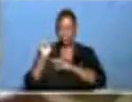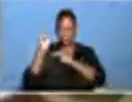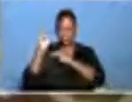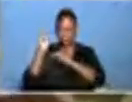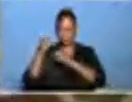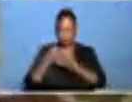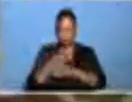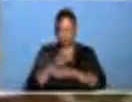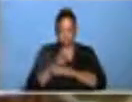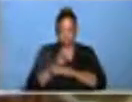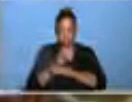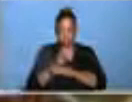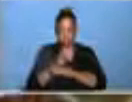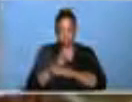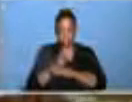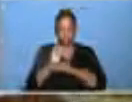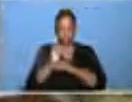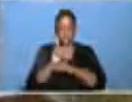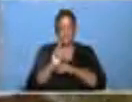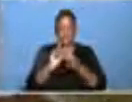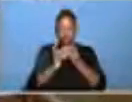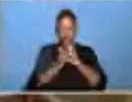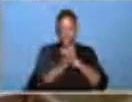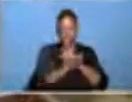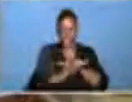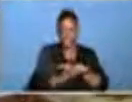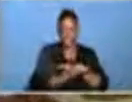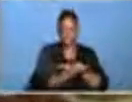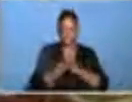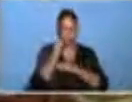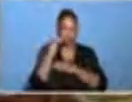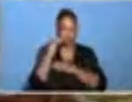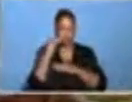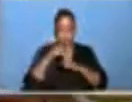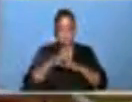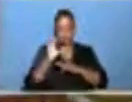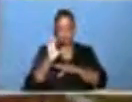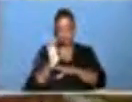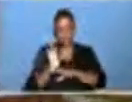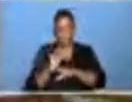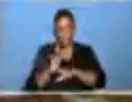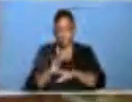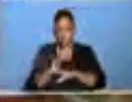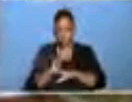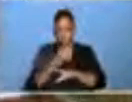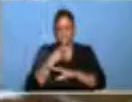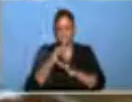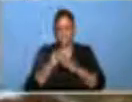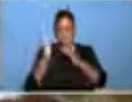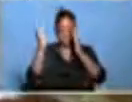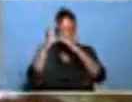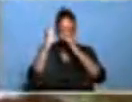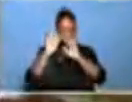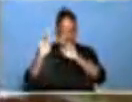2 years minimum sentence left, they would now be transitioned to a transitional type home in Freeport. And I suspect that in the morning when we